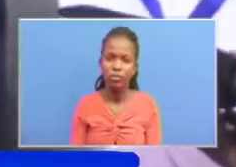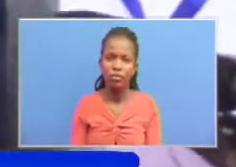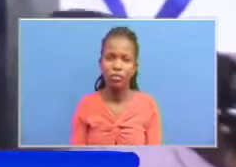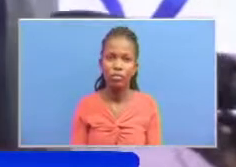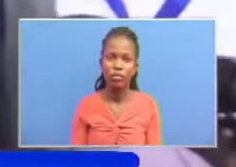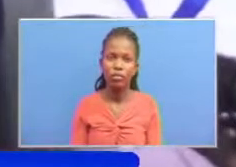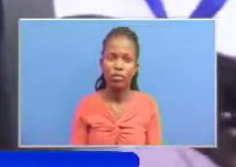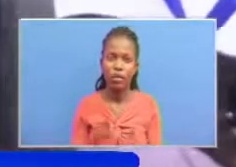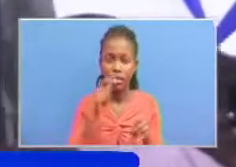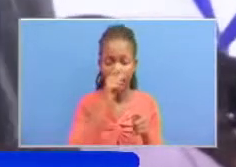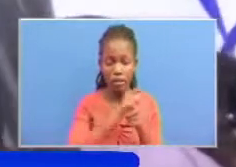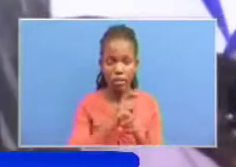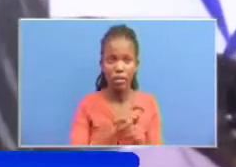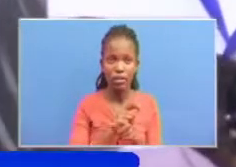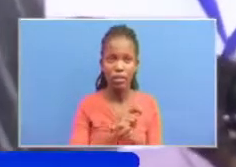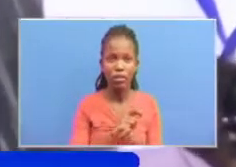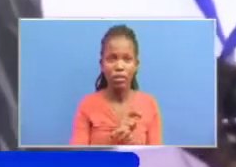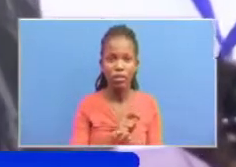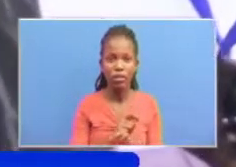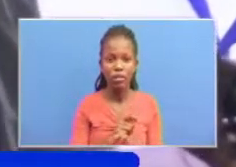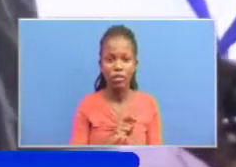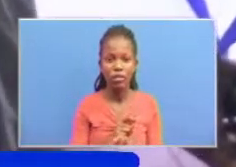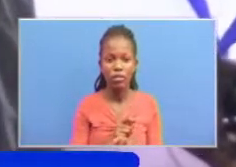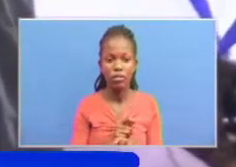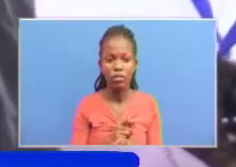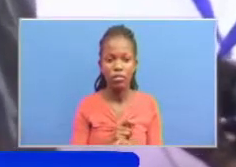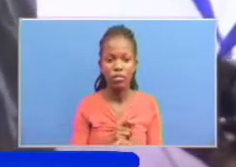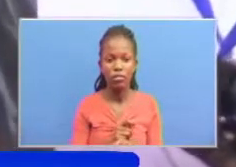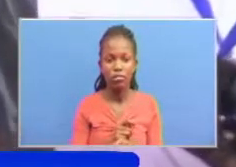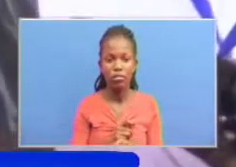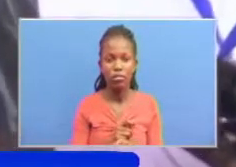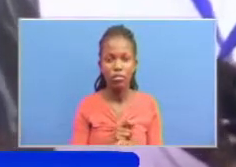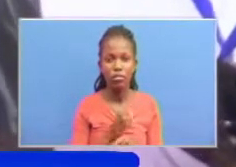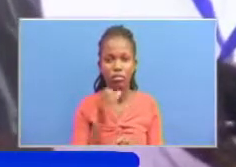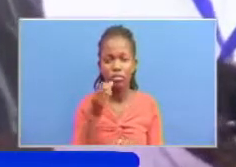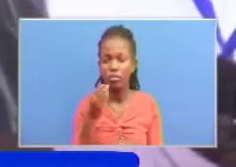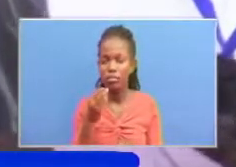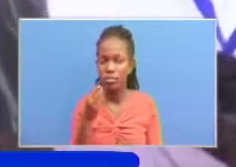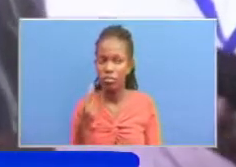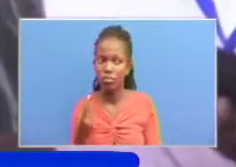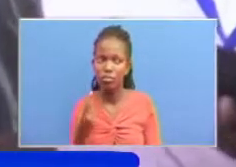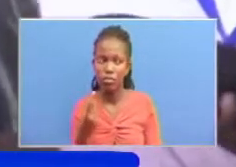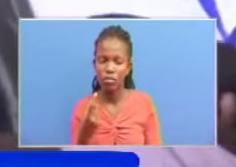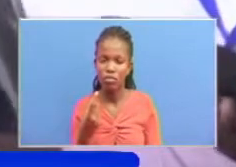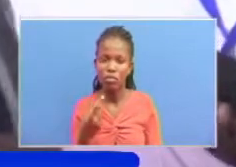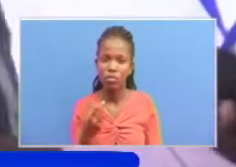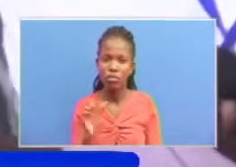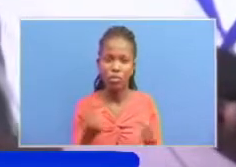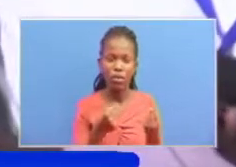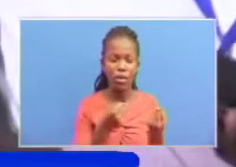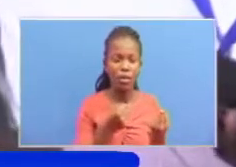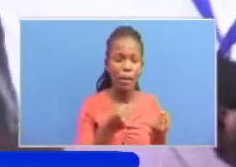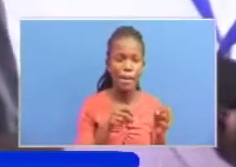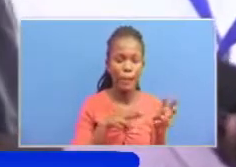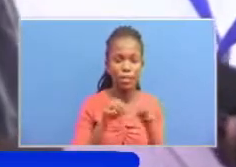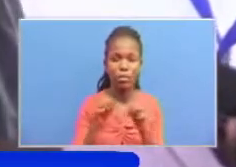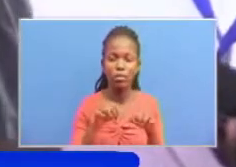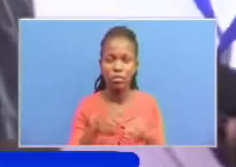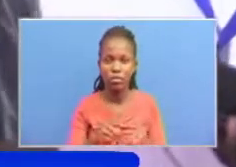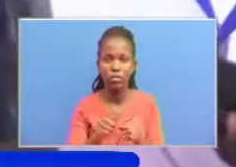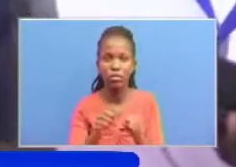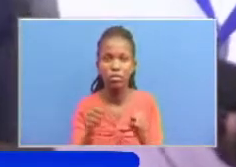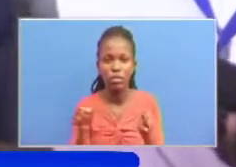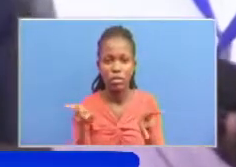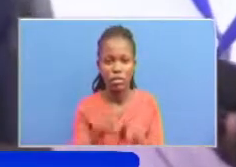sensitization and training on ISO 27001 Information Security Management System. As you are all aware,